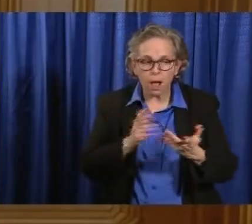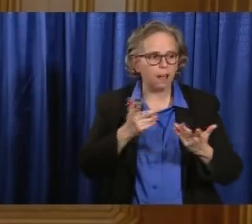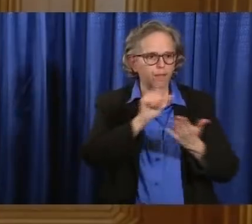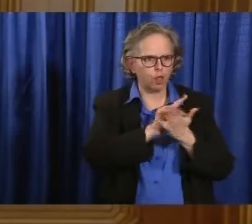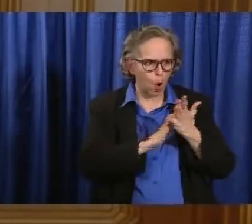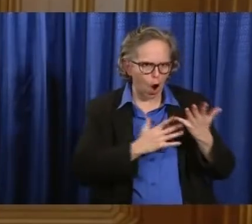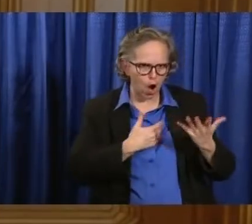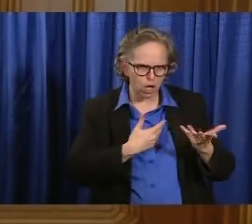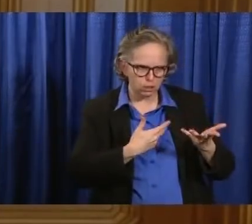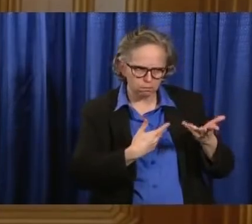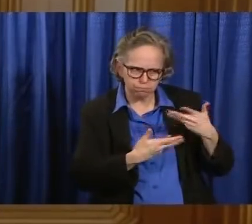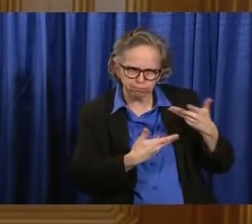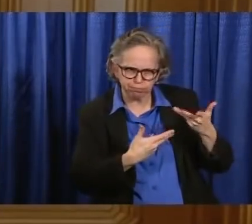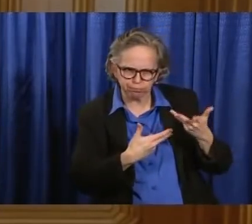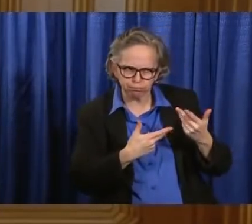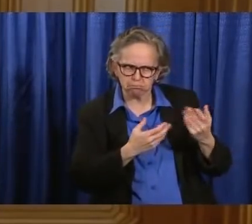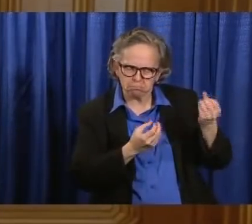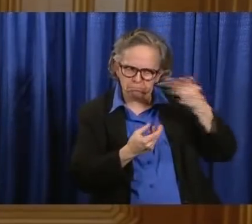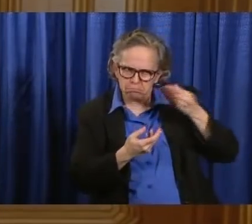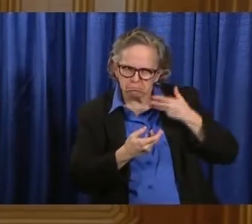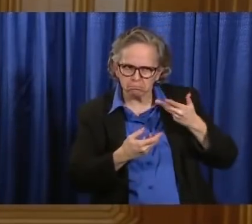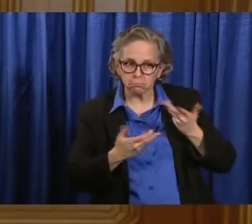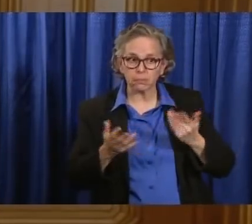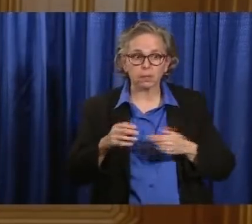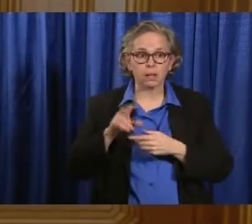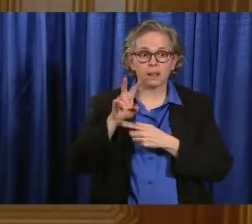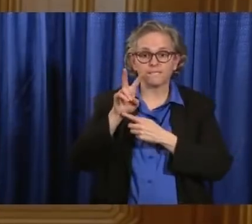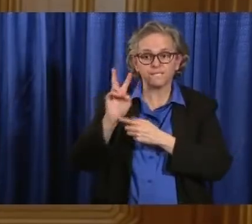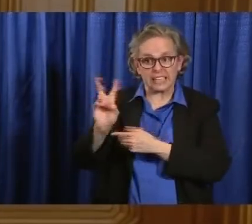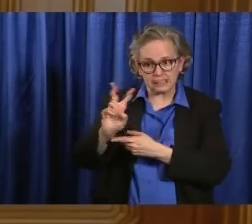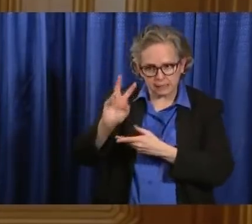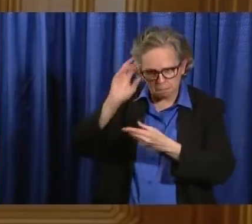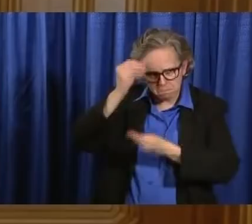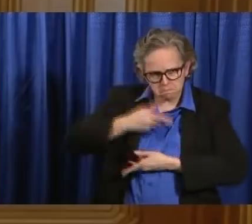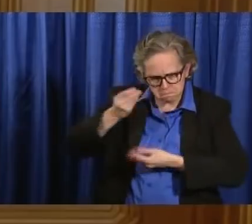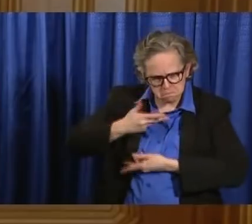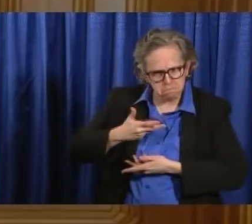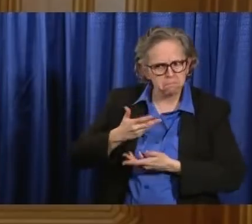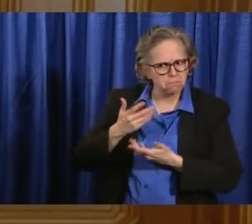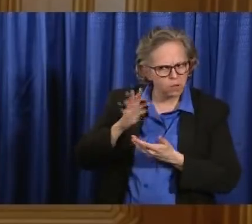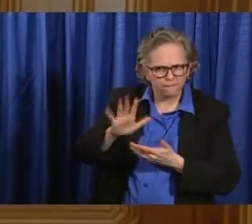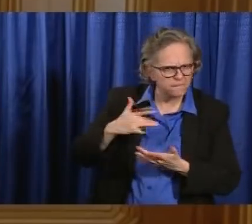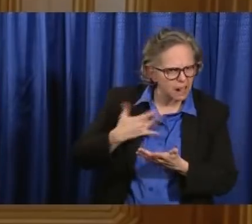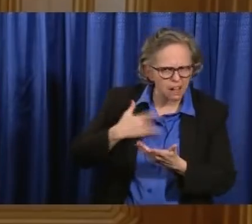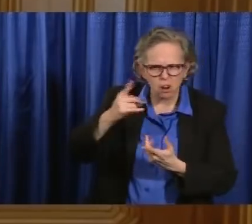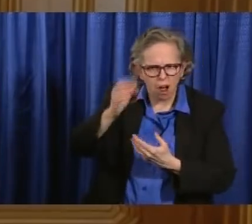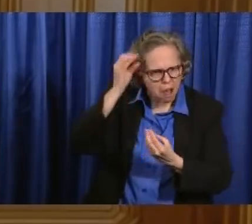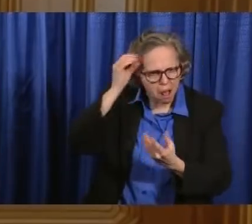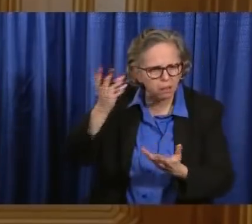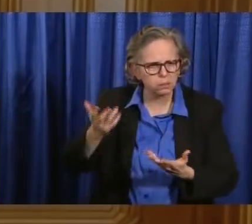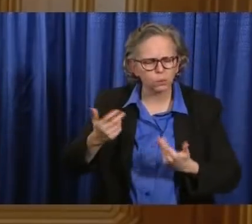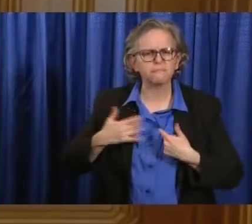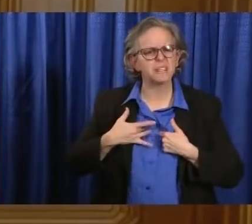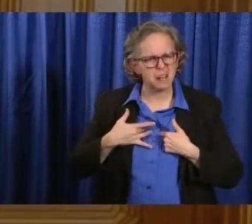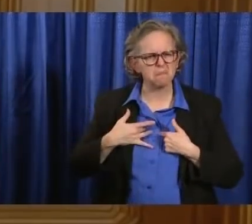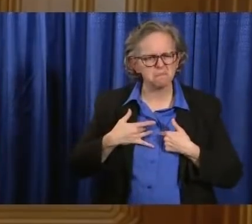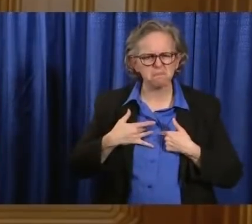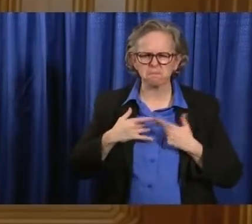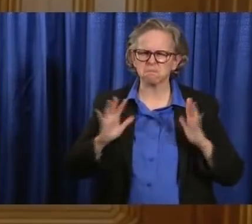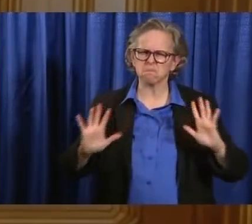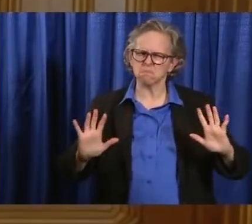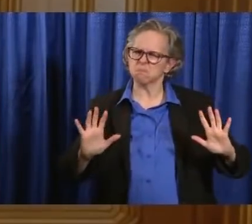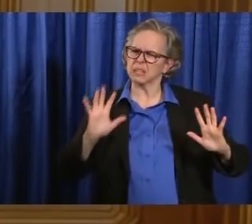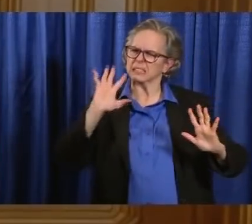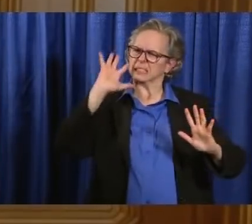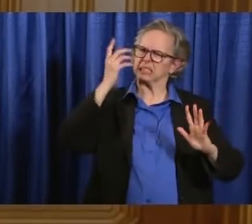a process that made sense in a very, very difficult time for